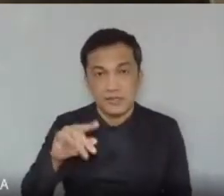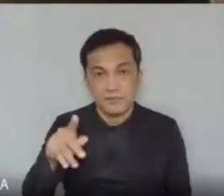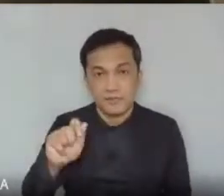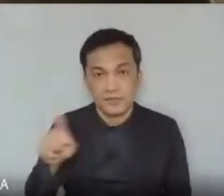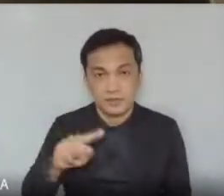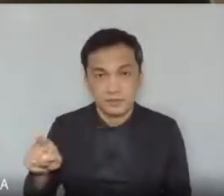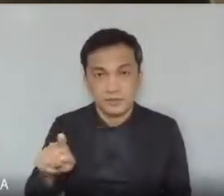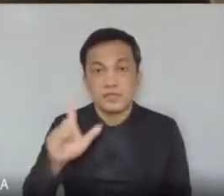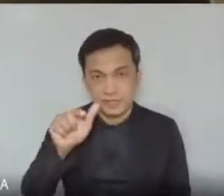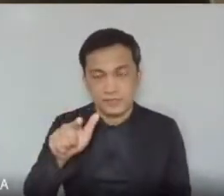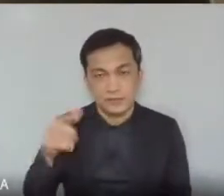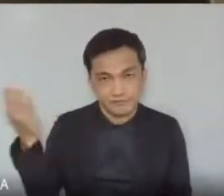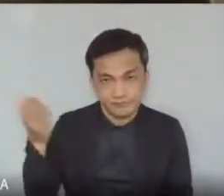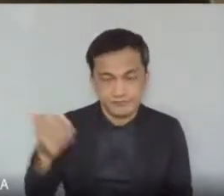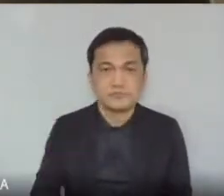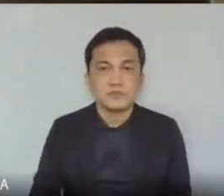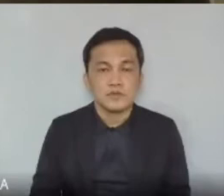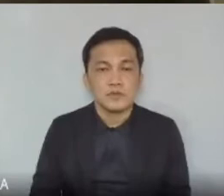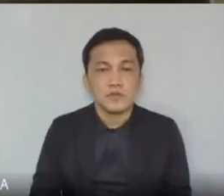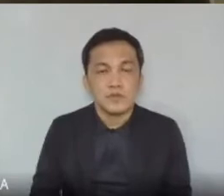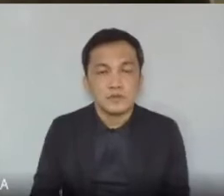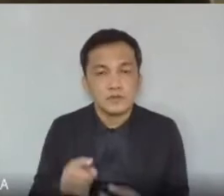of Quezon, Dr. Grace Santiago,